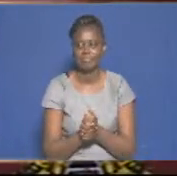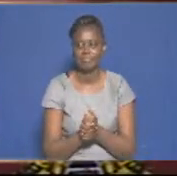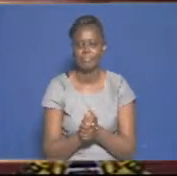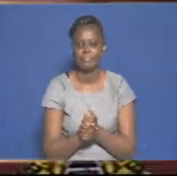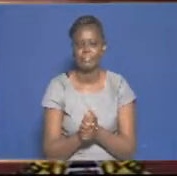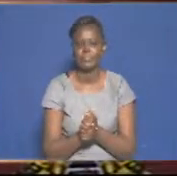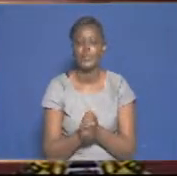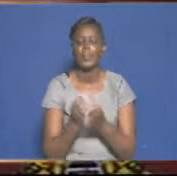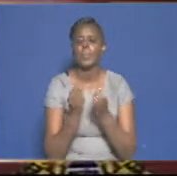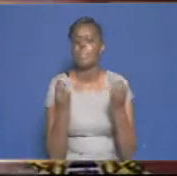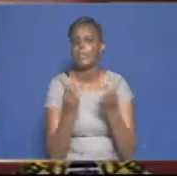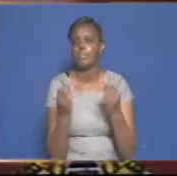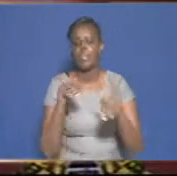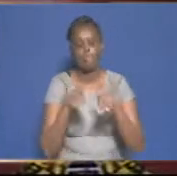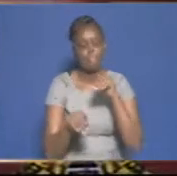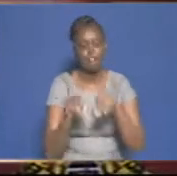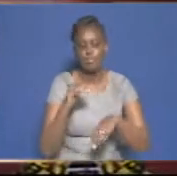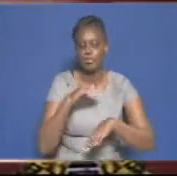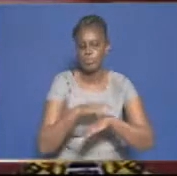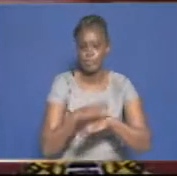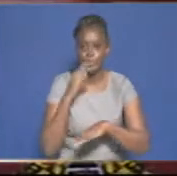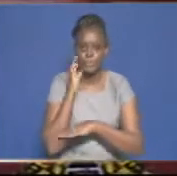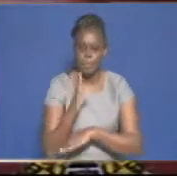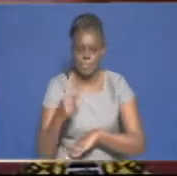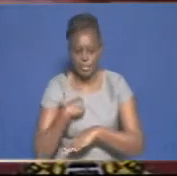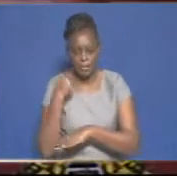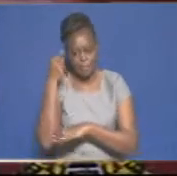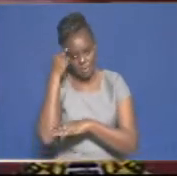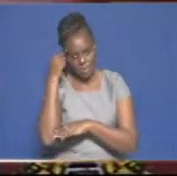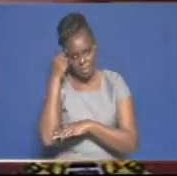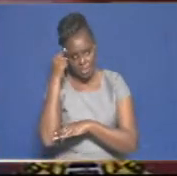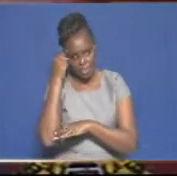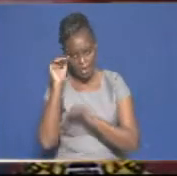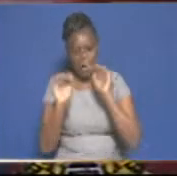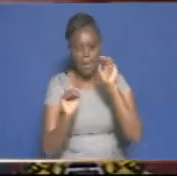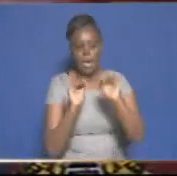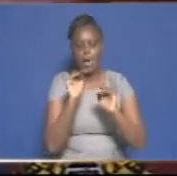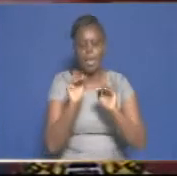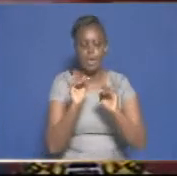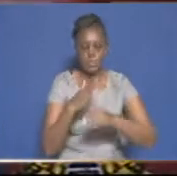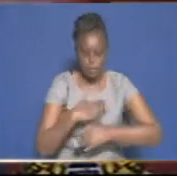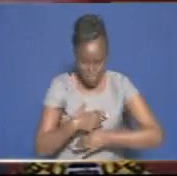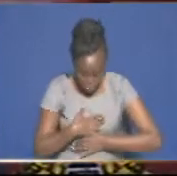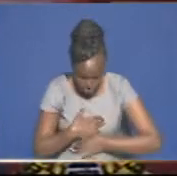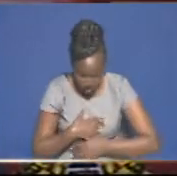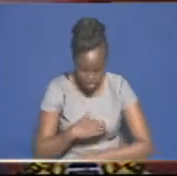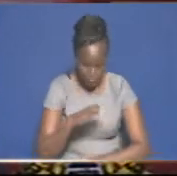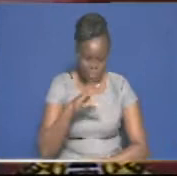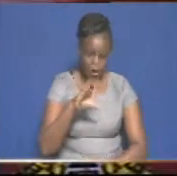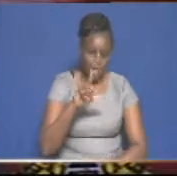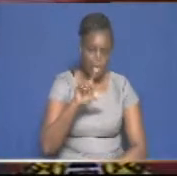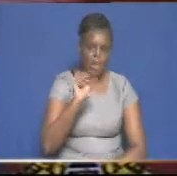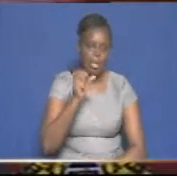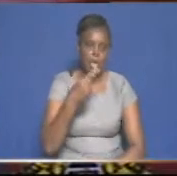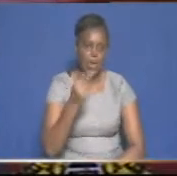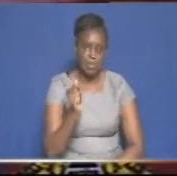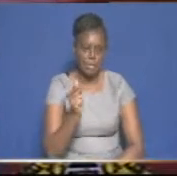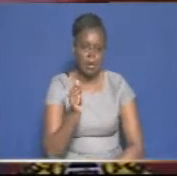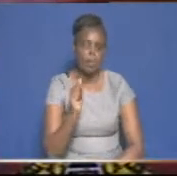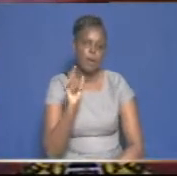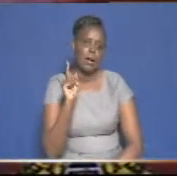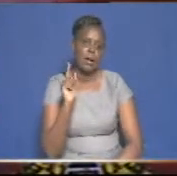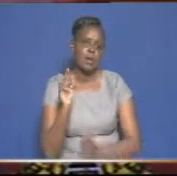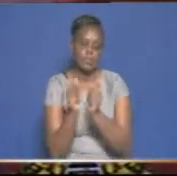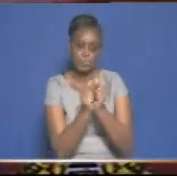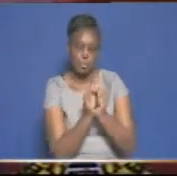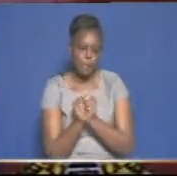Apart from the many votes you got. So, Mr. Speaker, I think we will ask Honorable Elisha and Honorable John Bandy maybe tomorrow, that